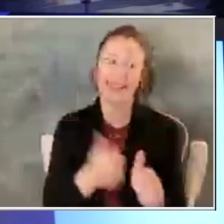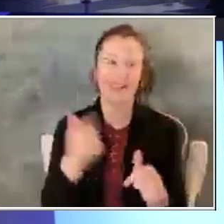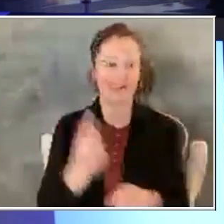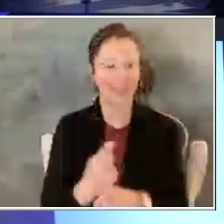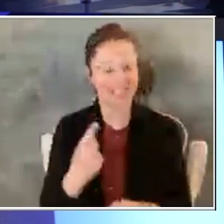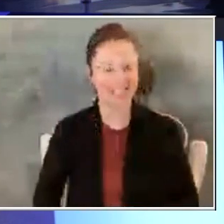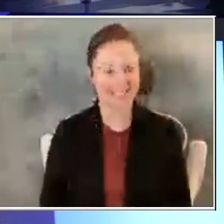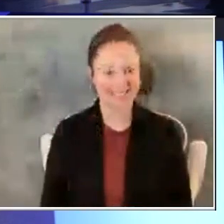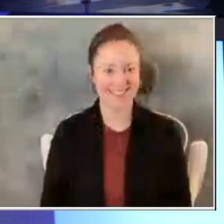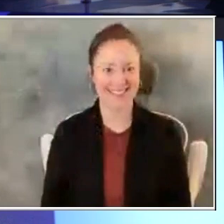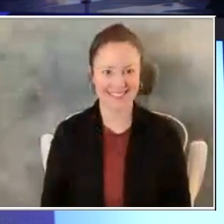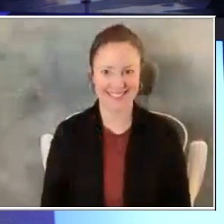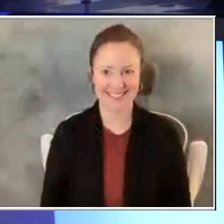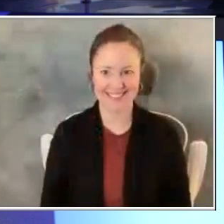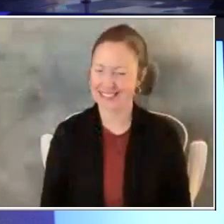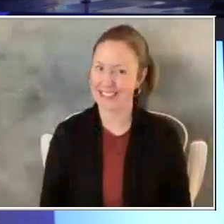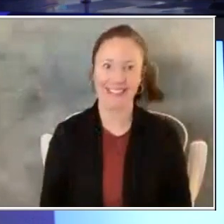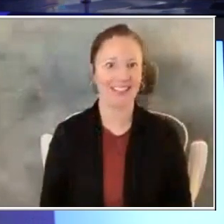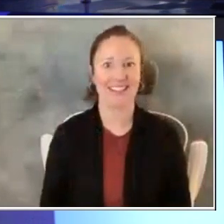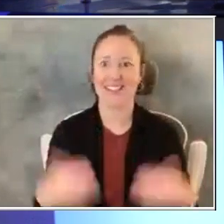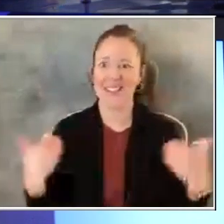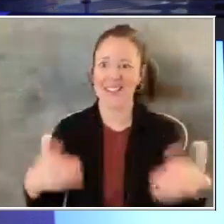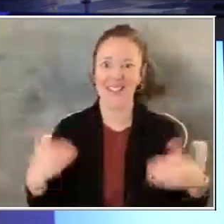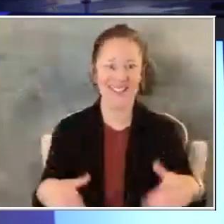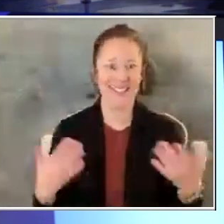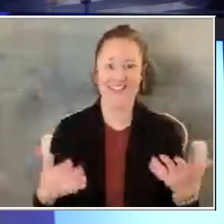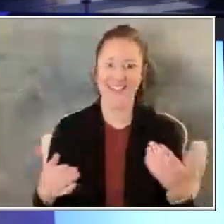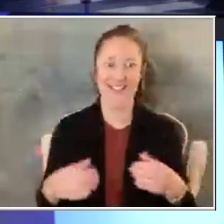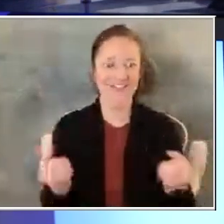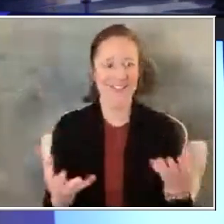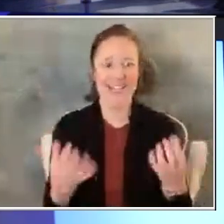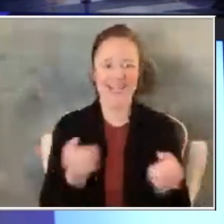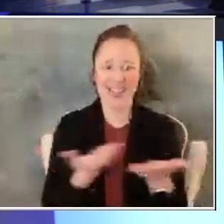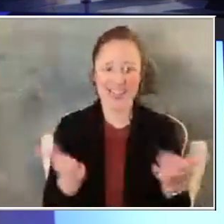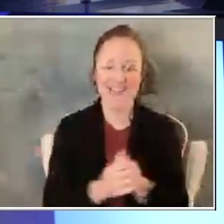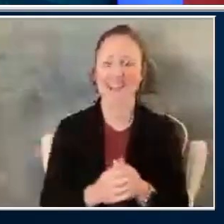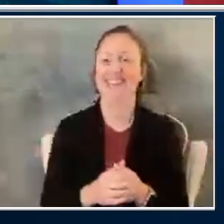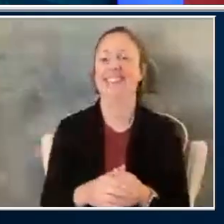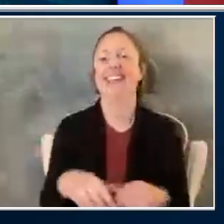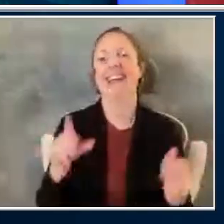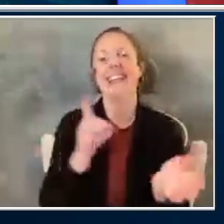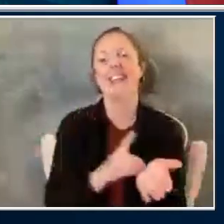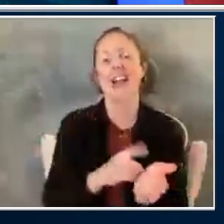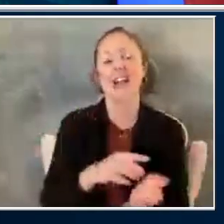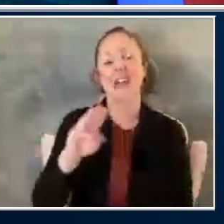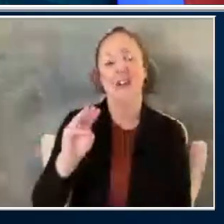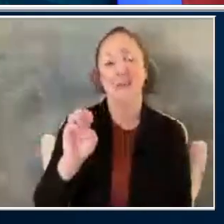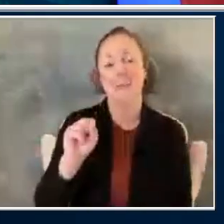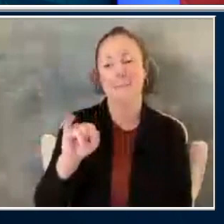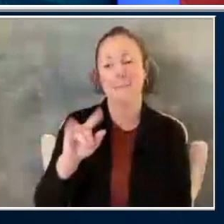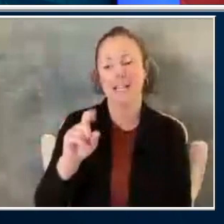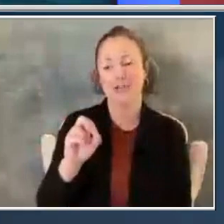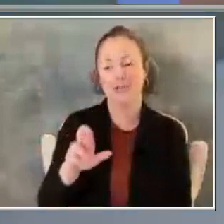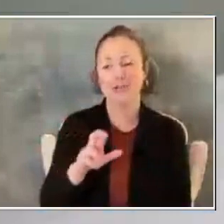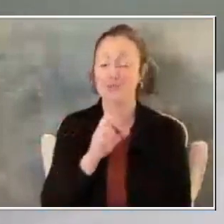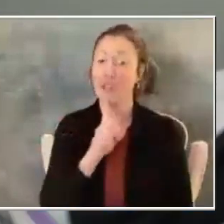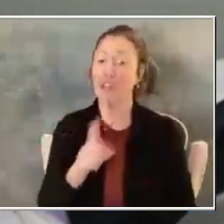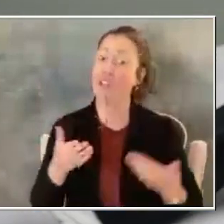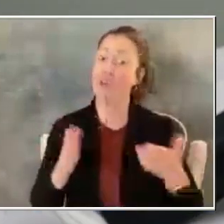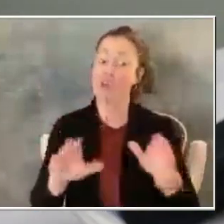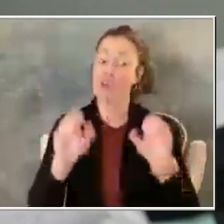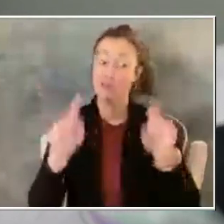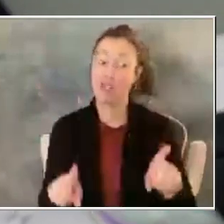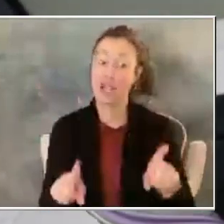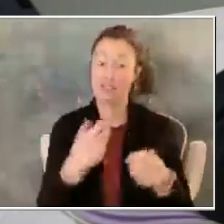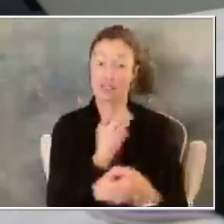we can't cut a break, no. Right? All right, let's bring in Dr. Melanie Meister. There actually is a way to test bone density, something called